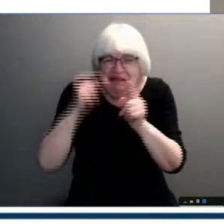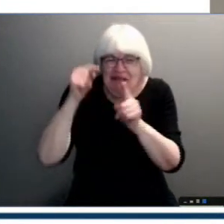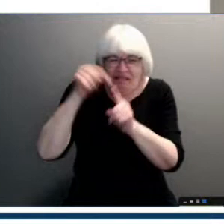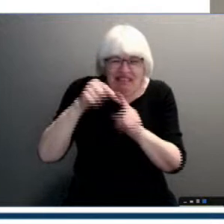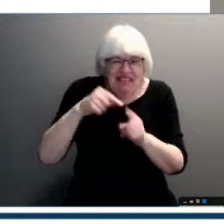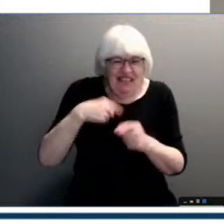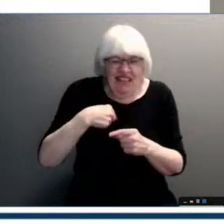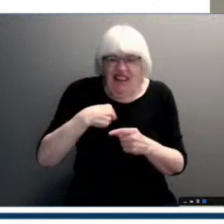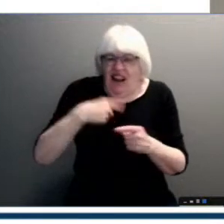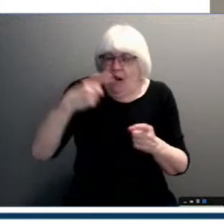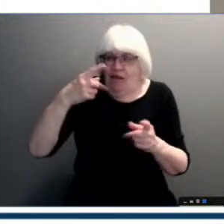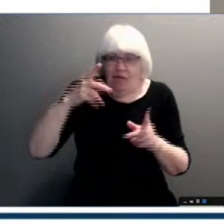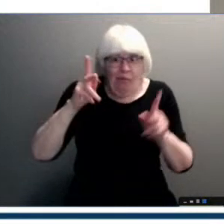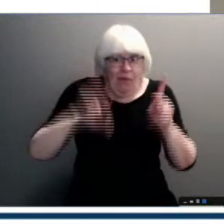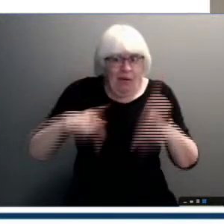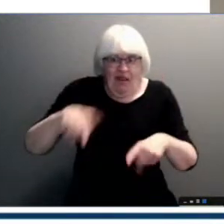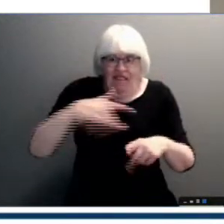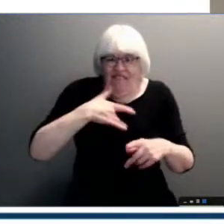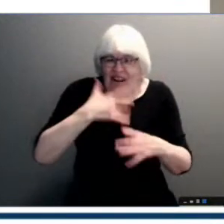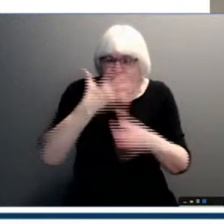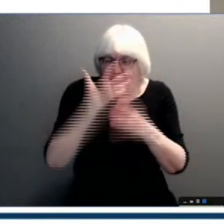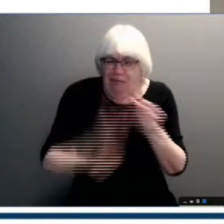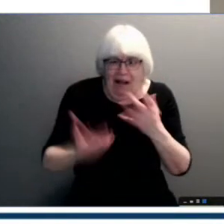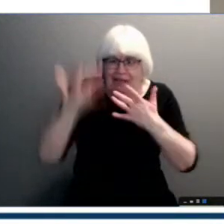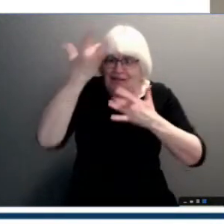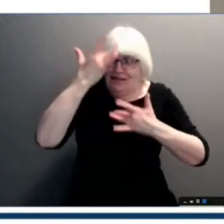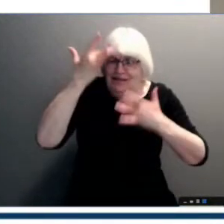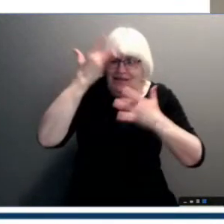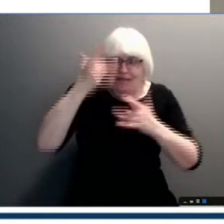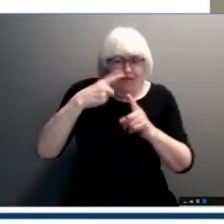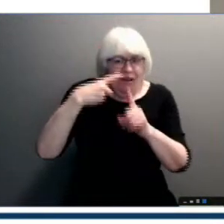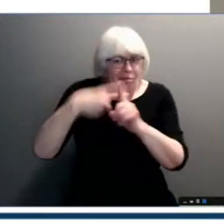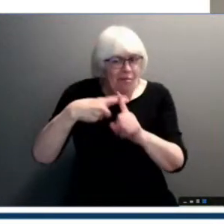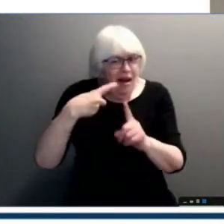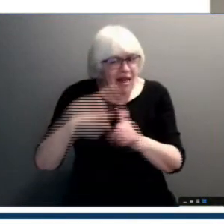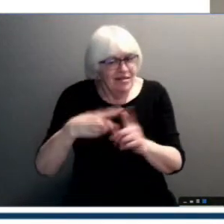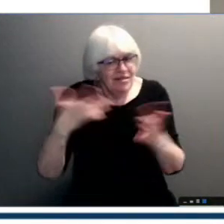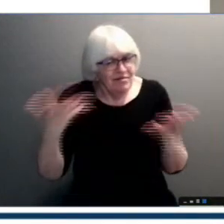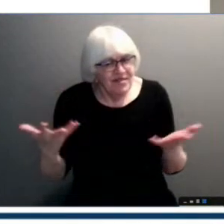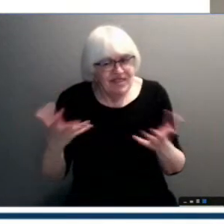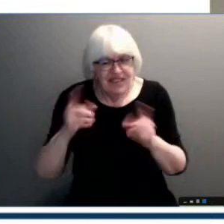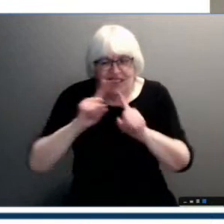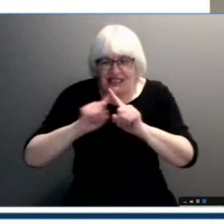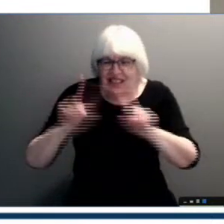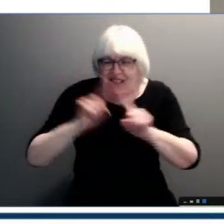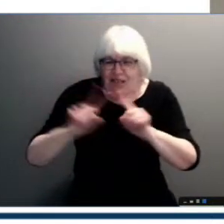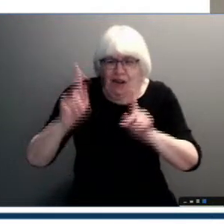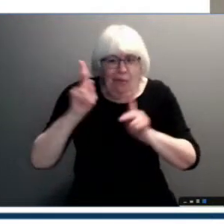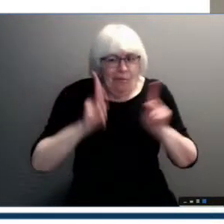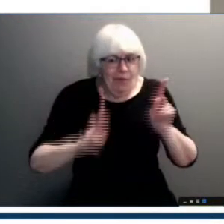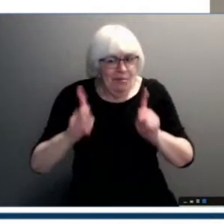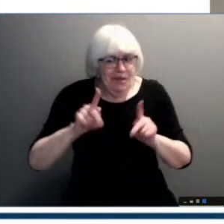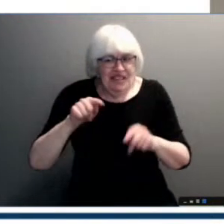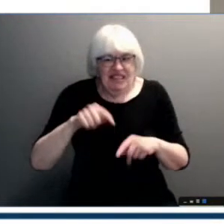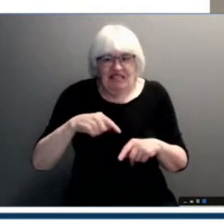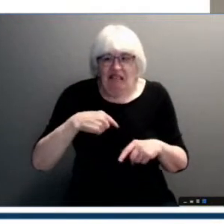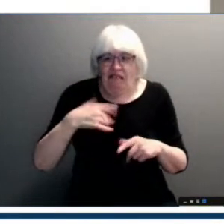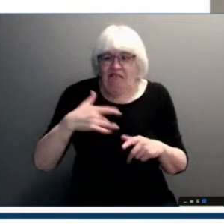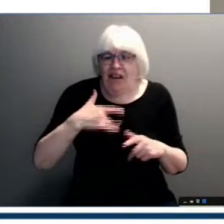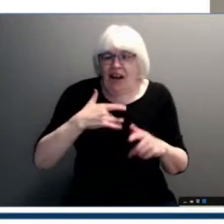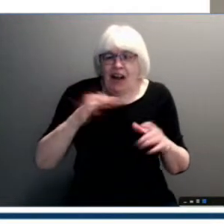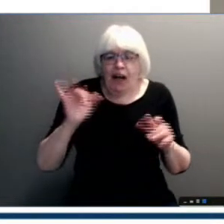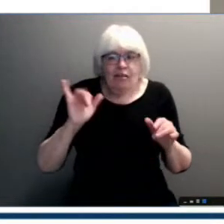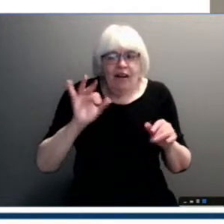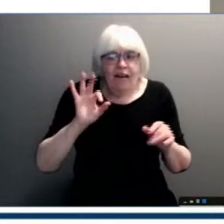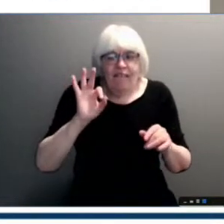kids, may have the sniffles or something. But a number of people, by reports, they're having what they call a flu-like illness. You may have several days